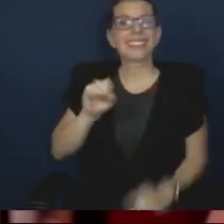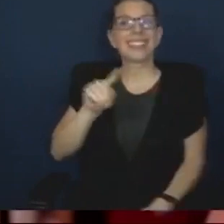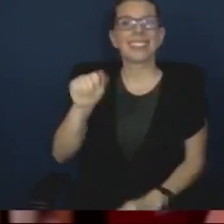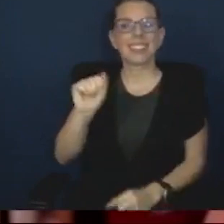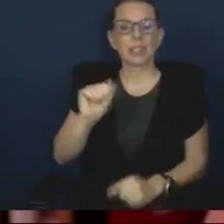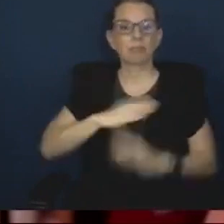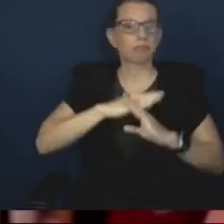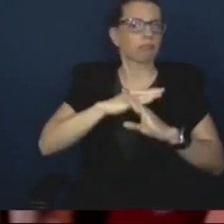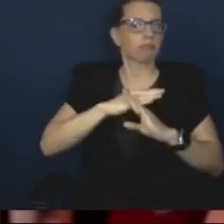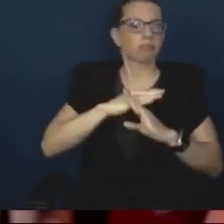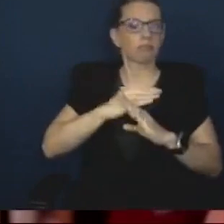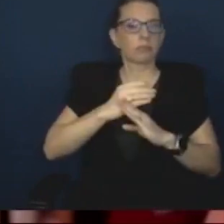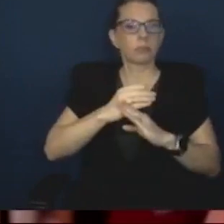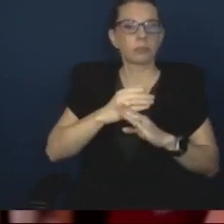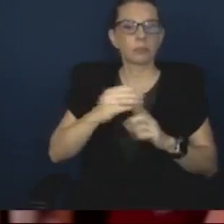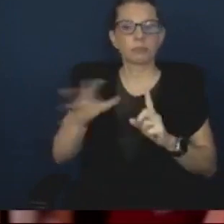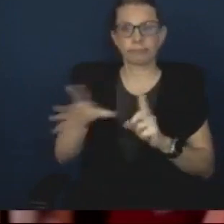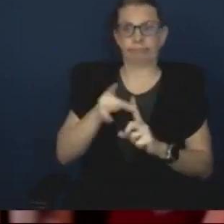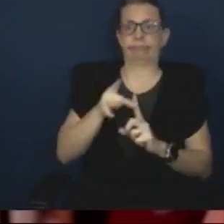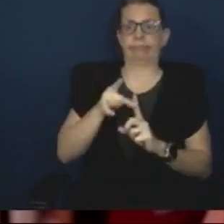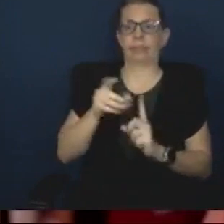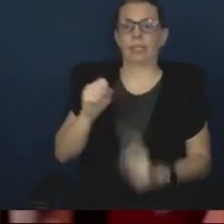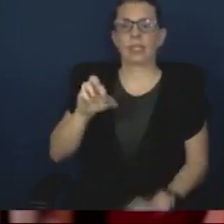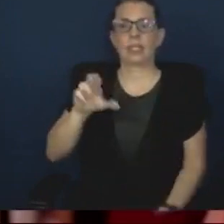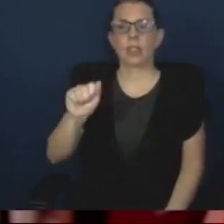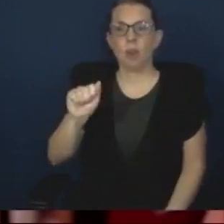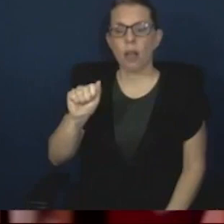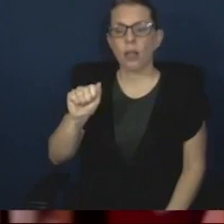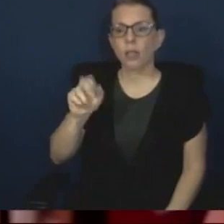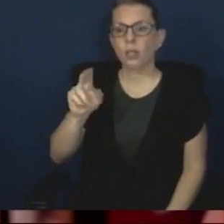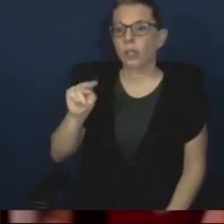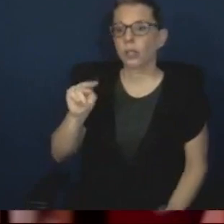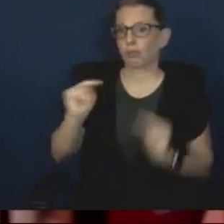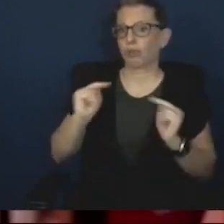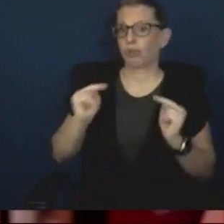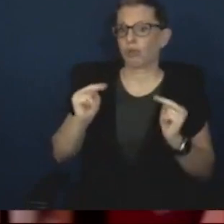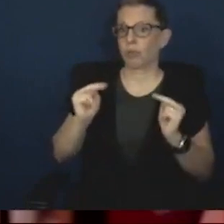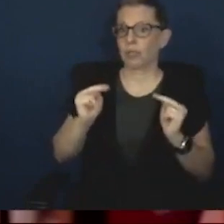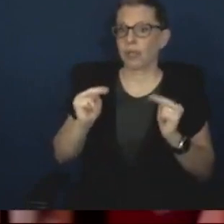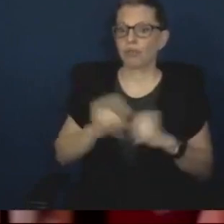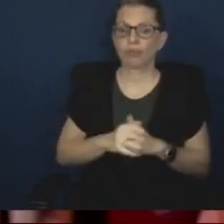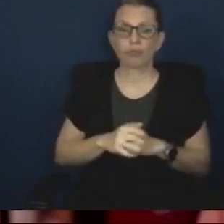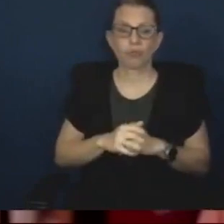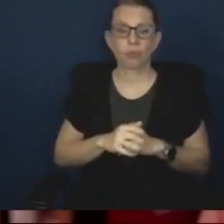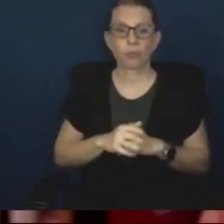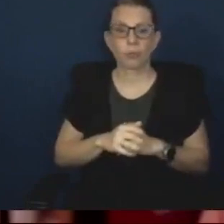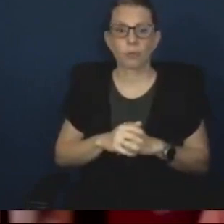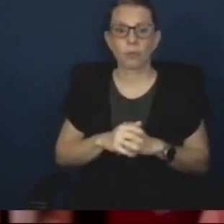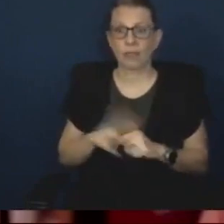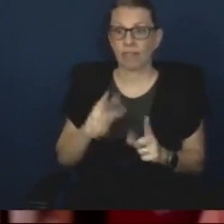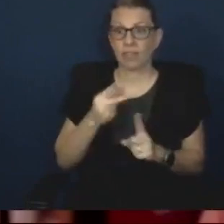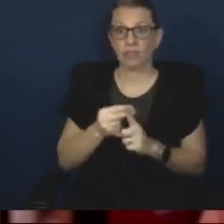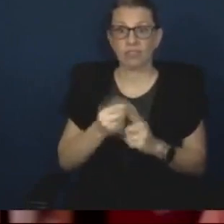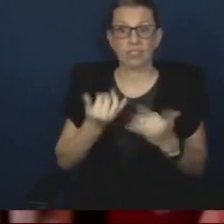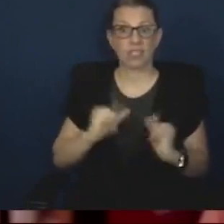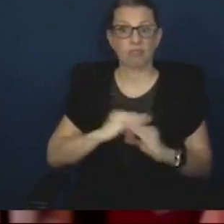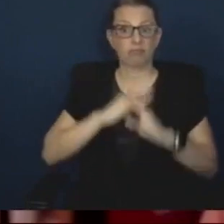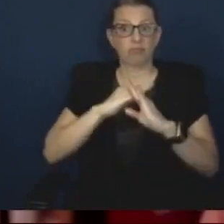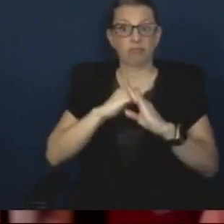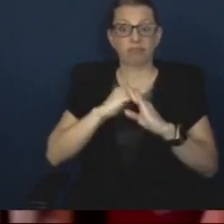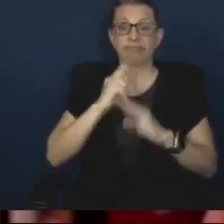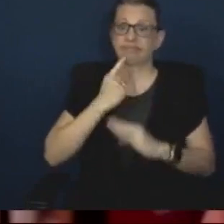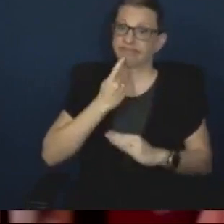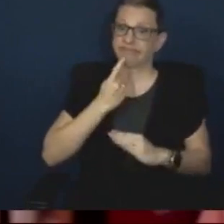convalescent serum neutralization, yet our vaccines still prevent serious disease. And I